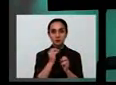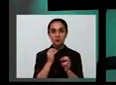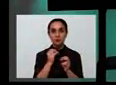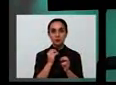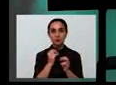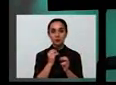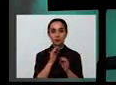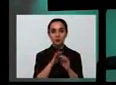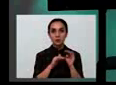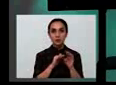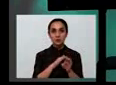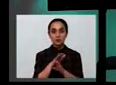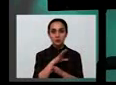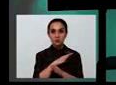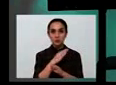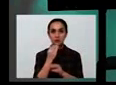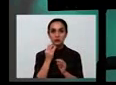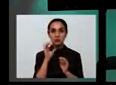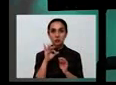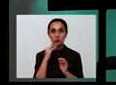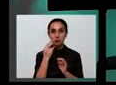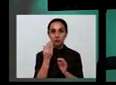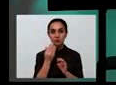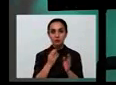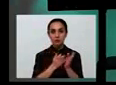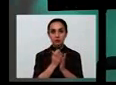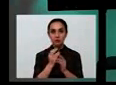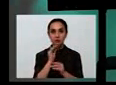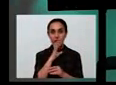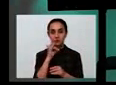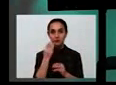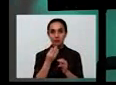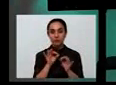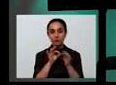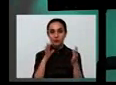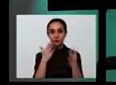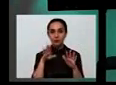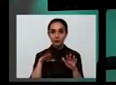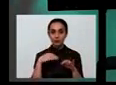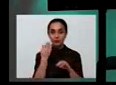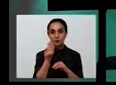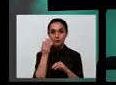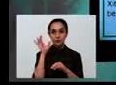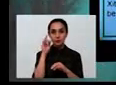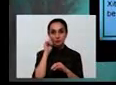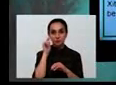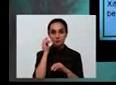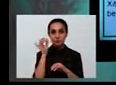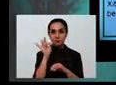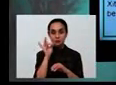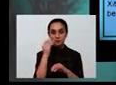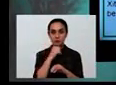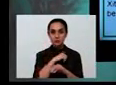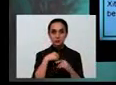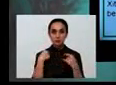baqadam amalga oshirildi? Sotsialistik tizim va SSR tarqalib ketgandan so'ng Xitoy Xalq Respublikasi